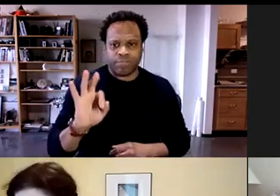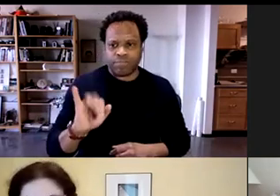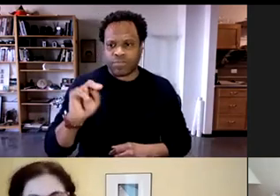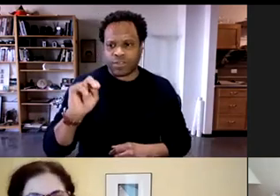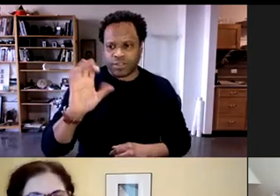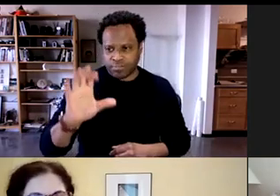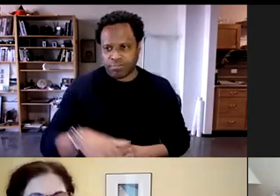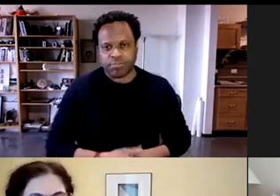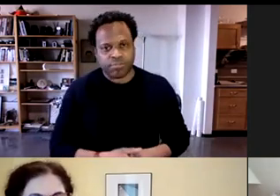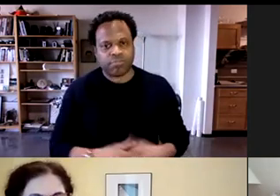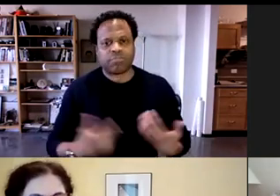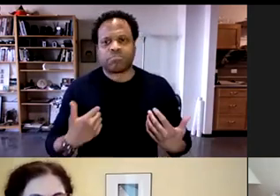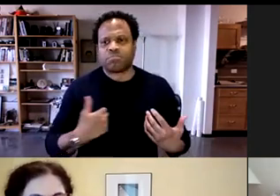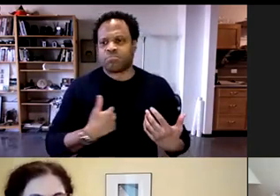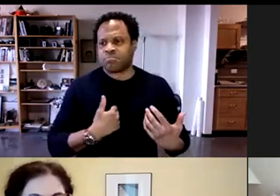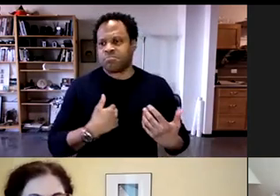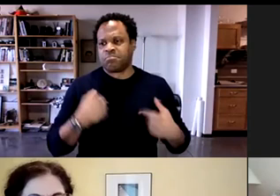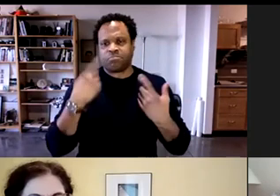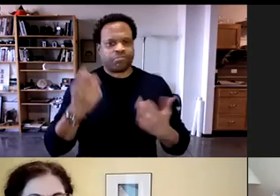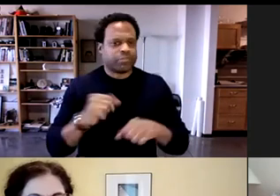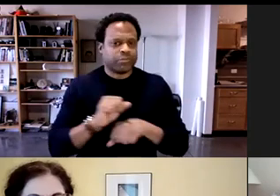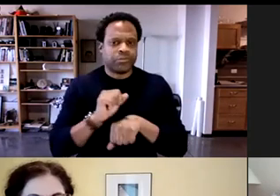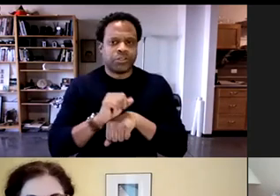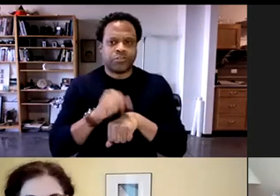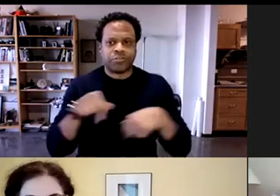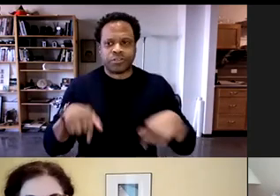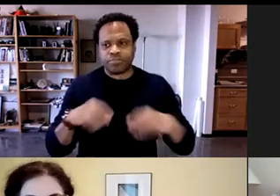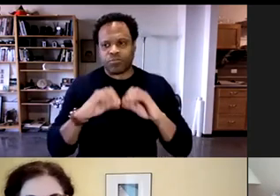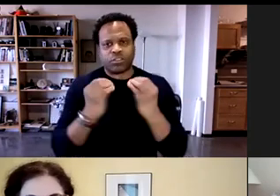here with this organization, Deaf Inc.